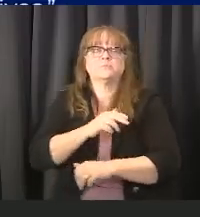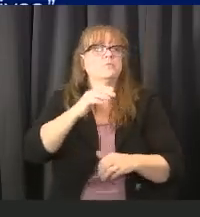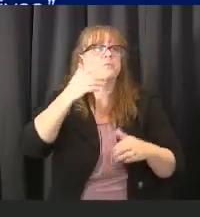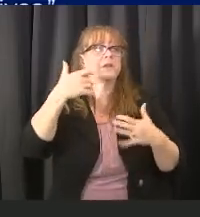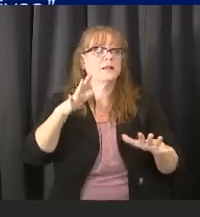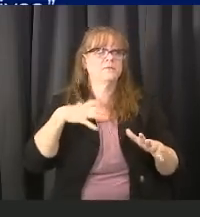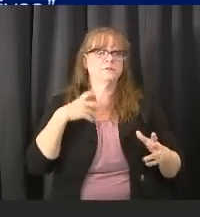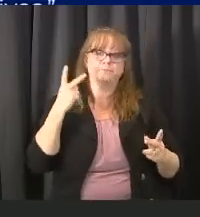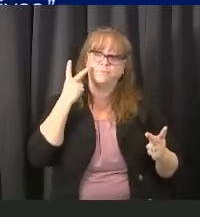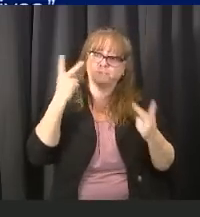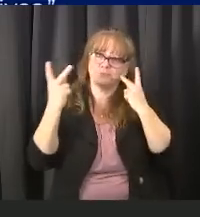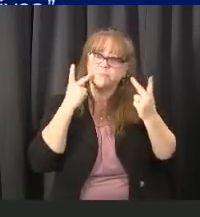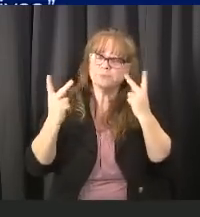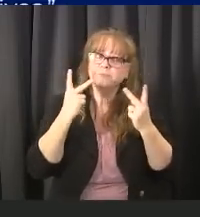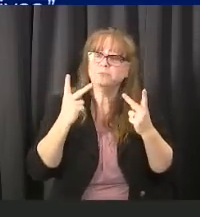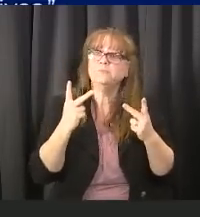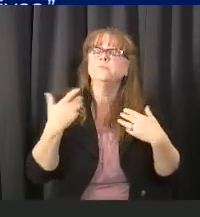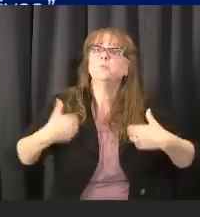us.